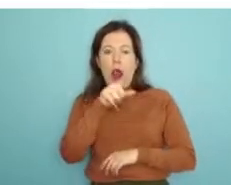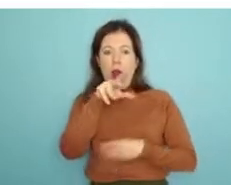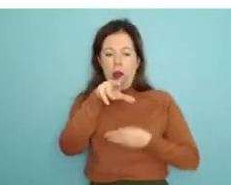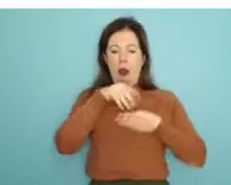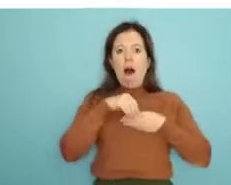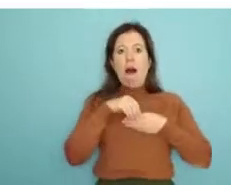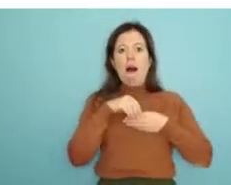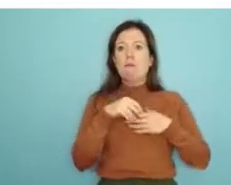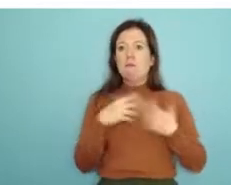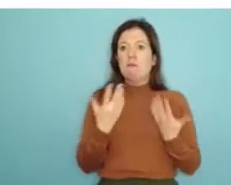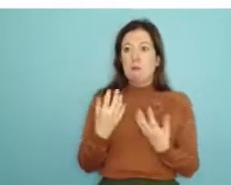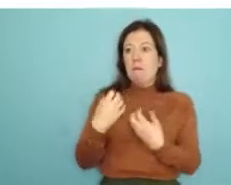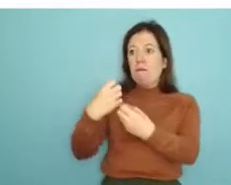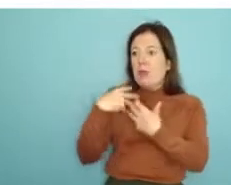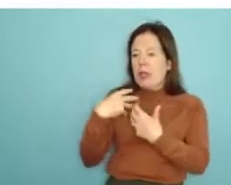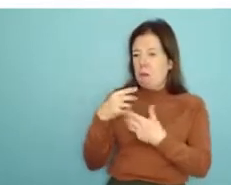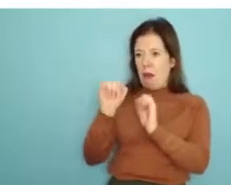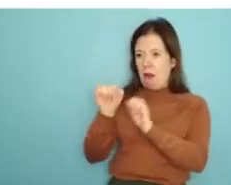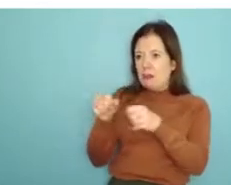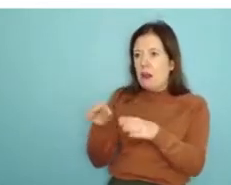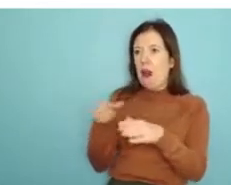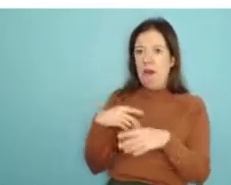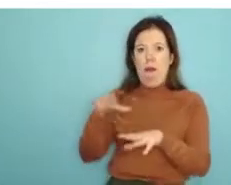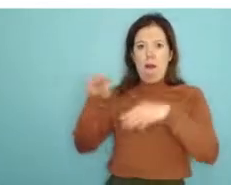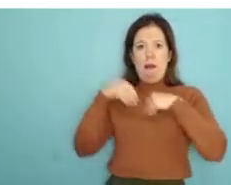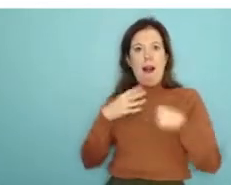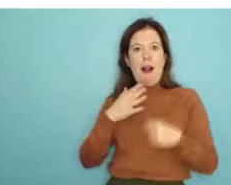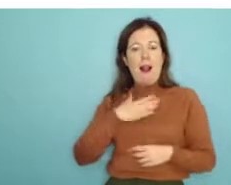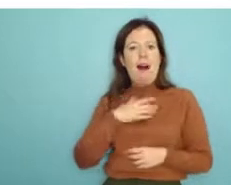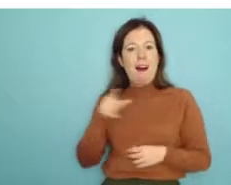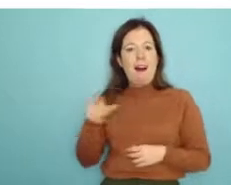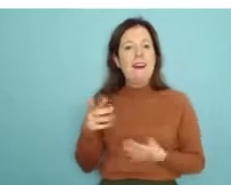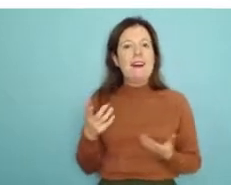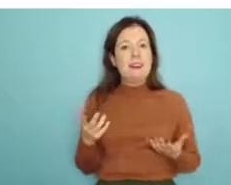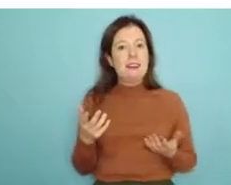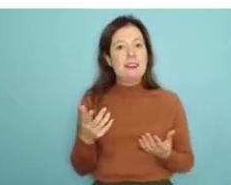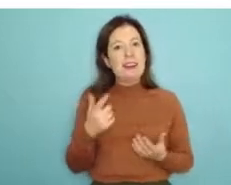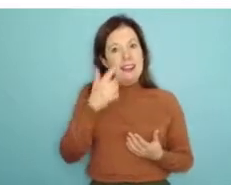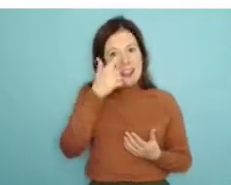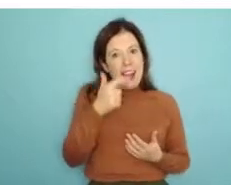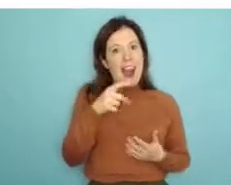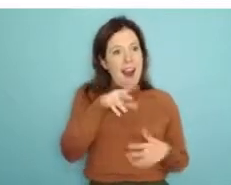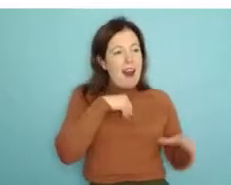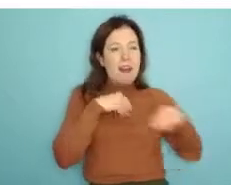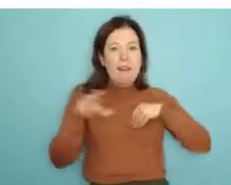that appeals to you, then there's nothing stopping you from trying to do the same thing with one of your colleagues.